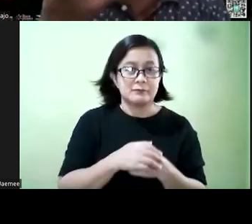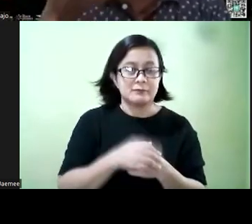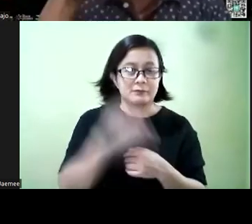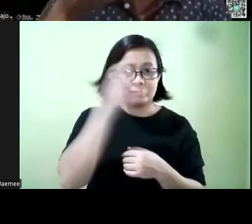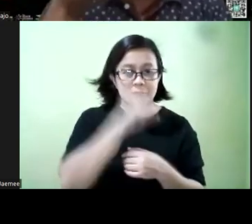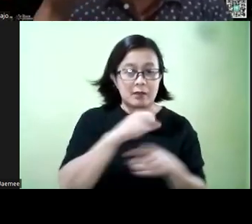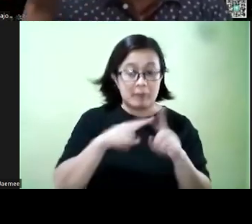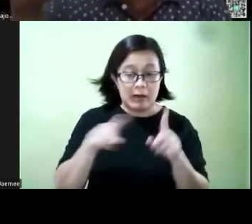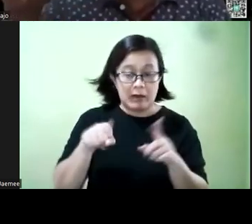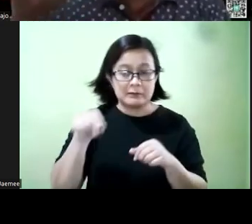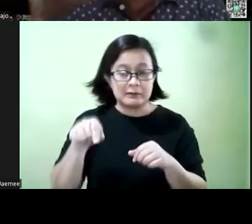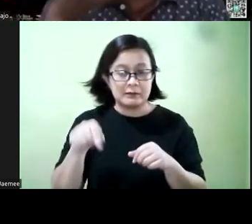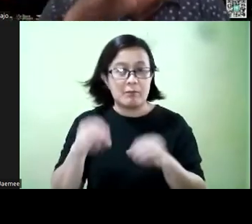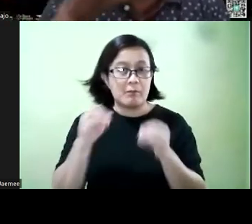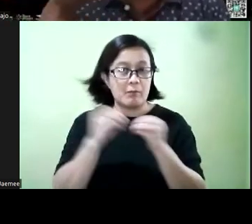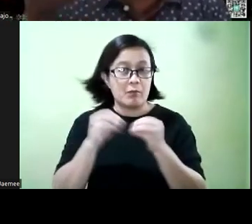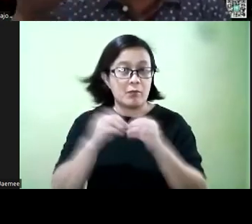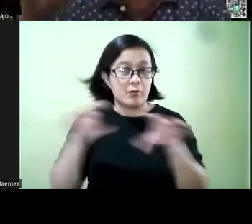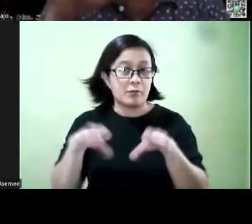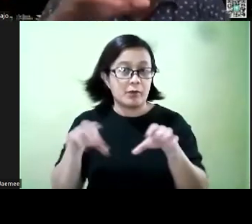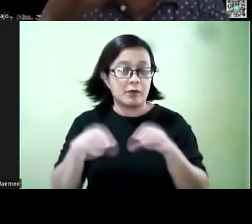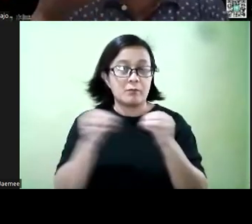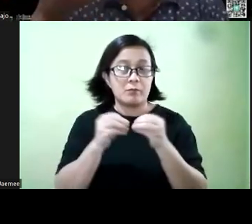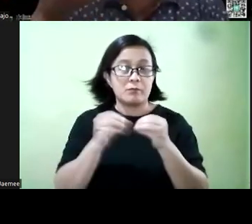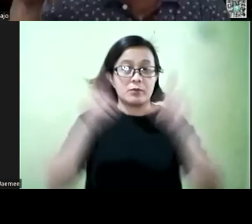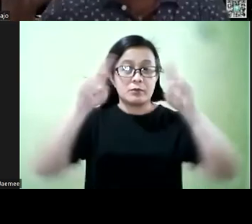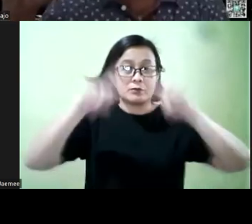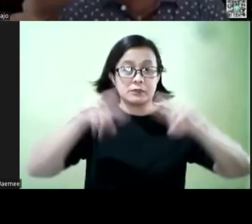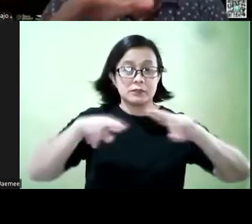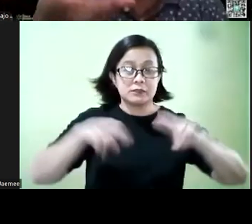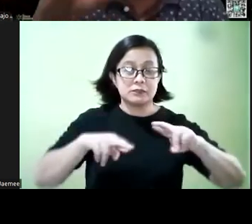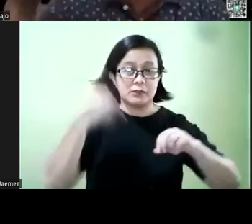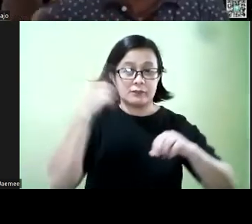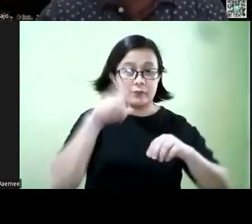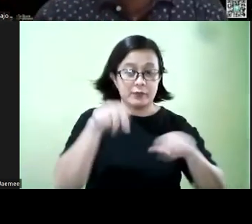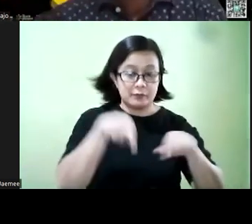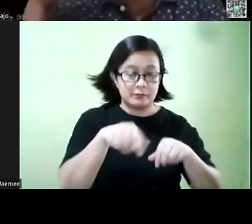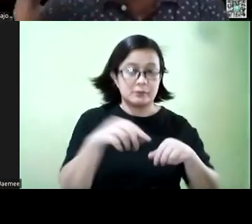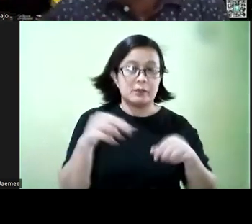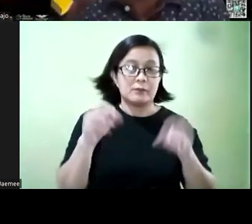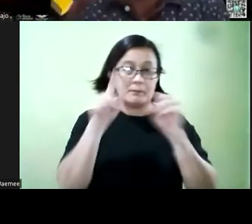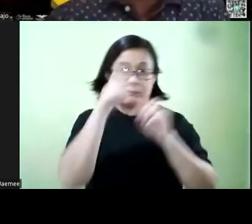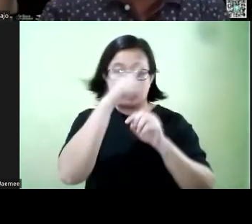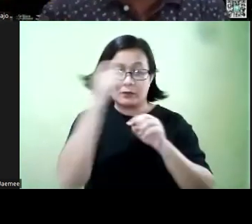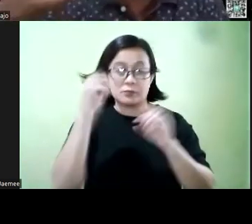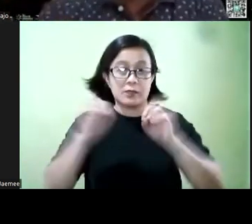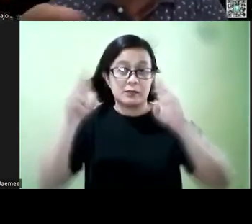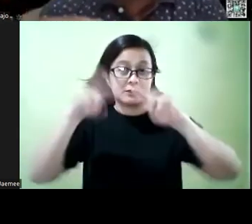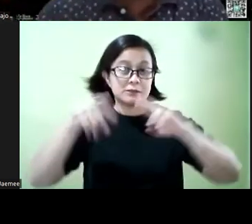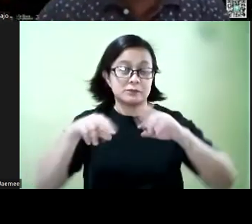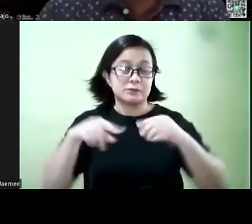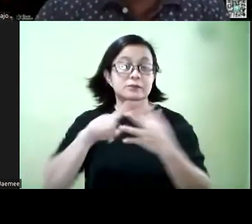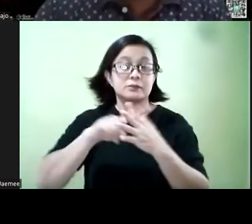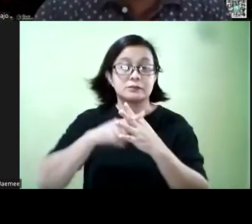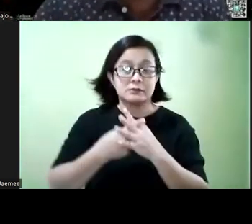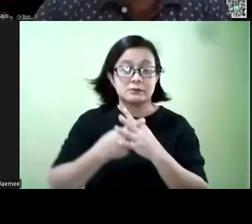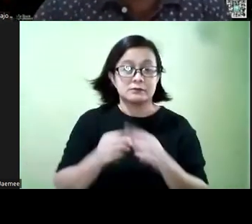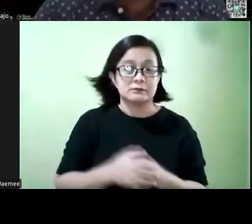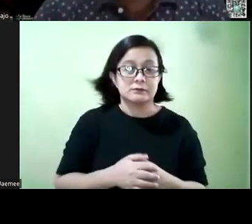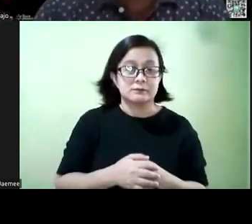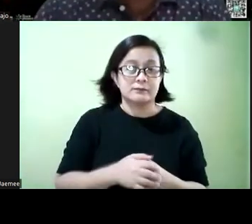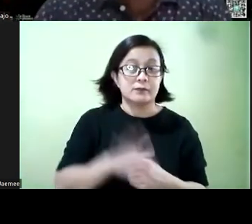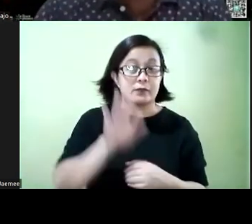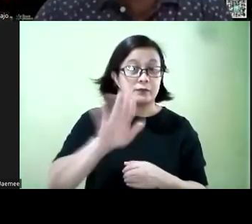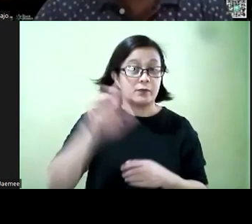but more work or more research should be done in this area because no research has been done. So if you start working there, your